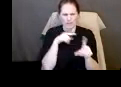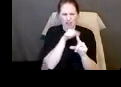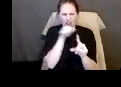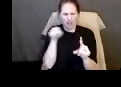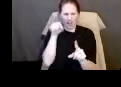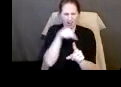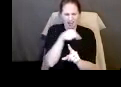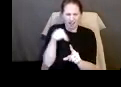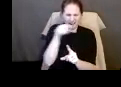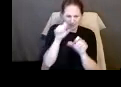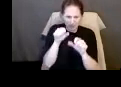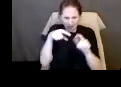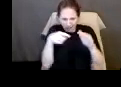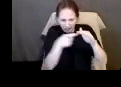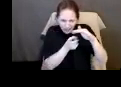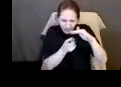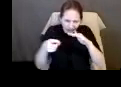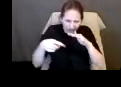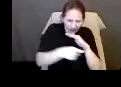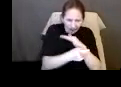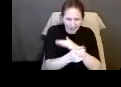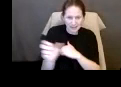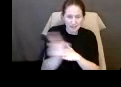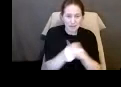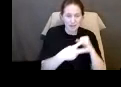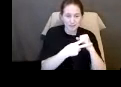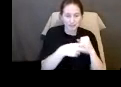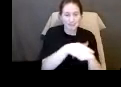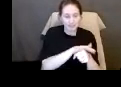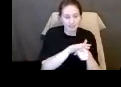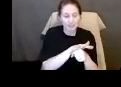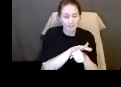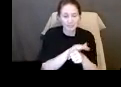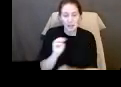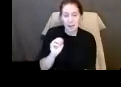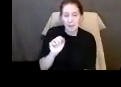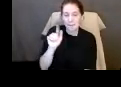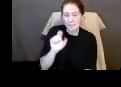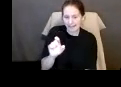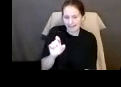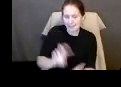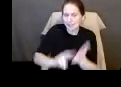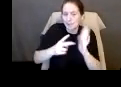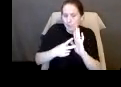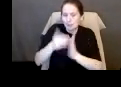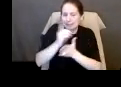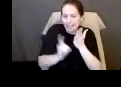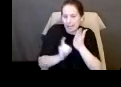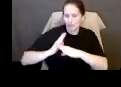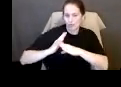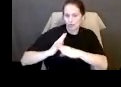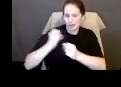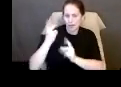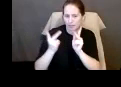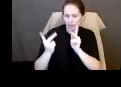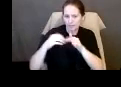rooms to be able to get into these back storage areas parts. It was purposely designed to restrict the number